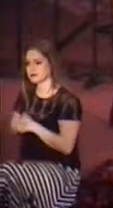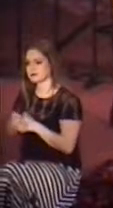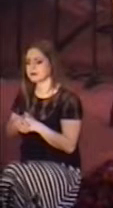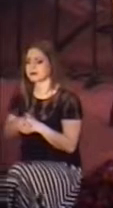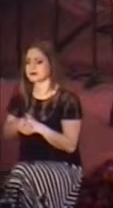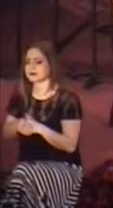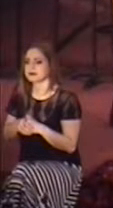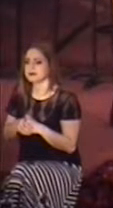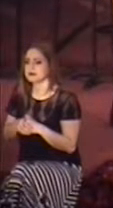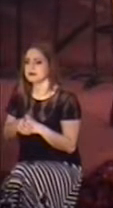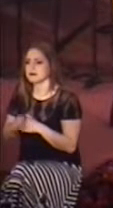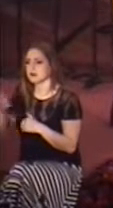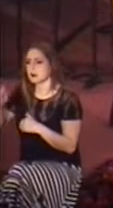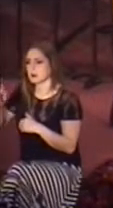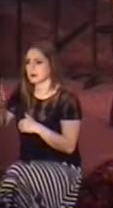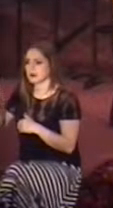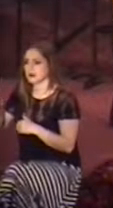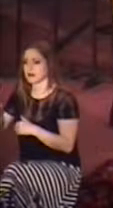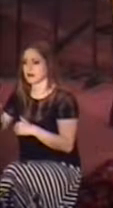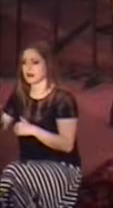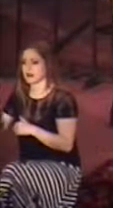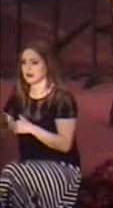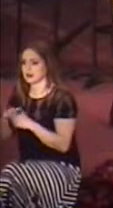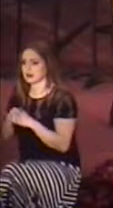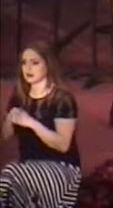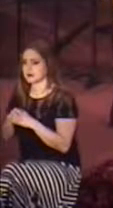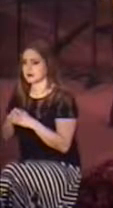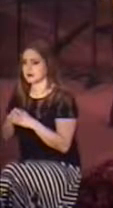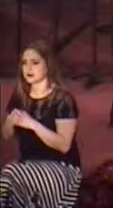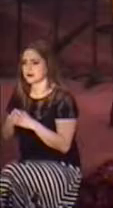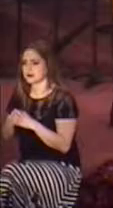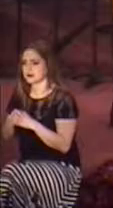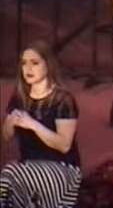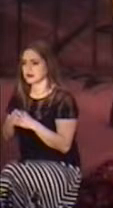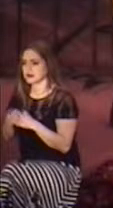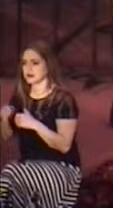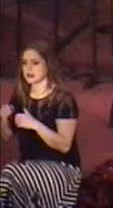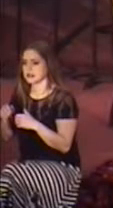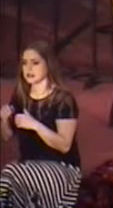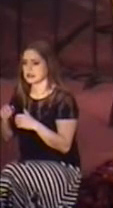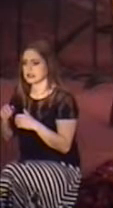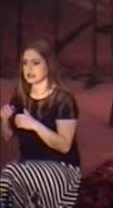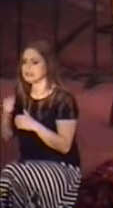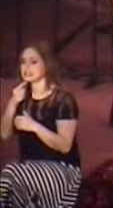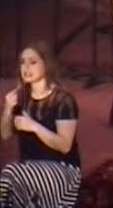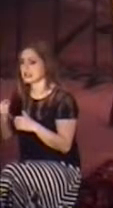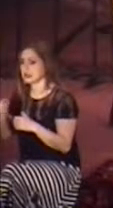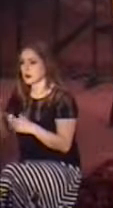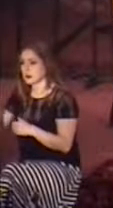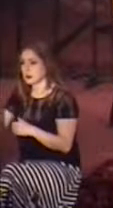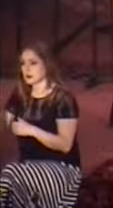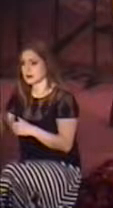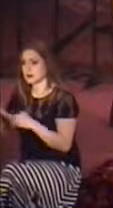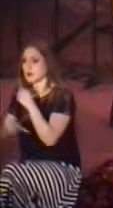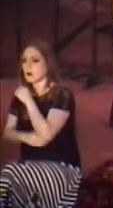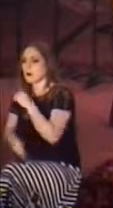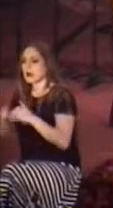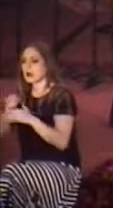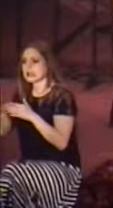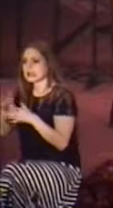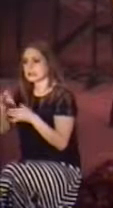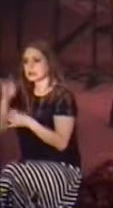In Matthew 5, when the Sermon on the Mount, he doesn't commend the poor here when he says, you must be poor in spirit and the kingdom of